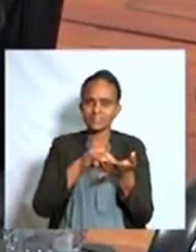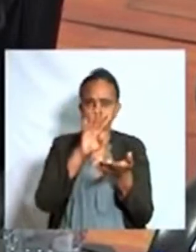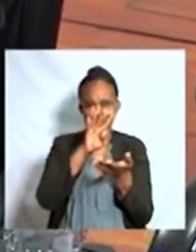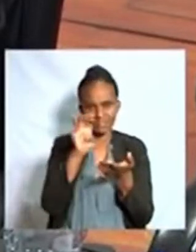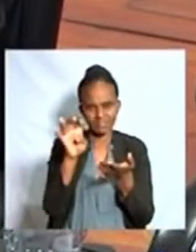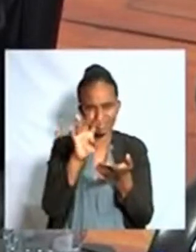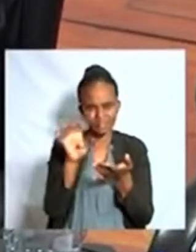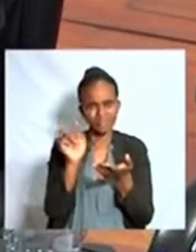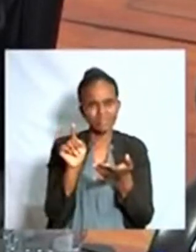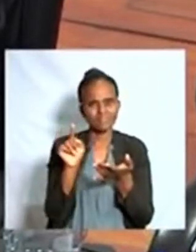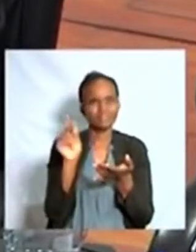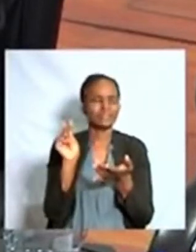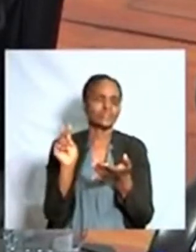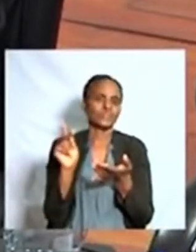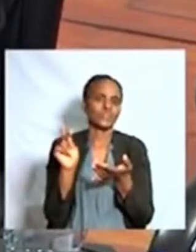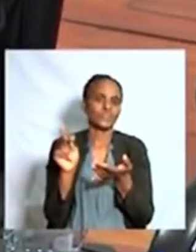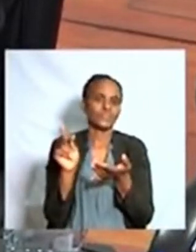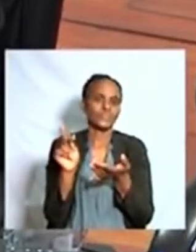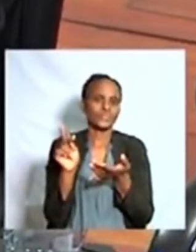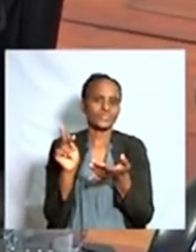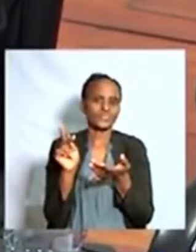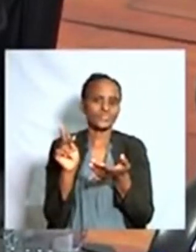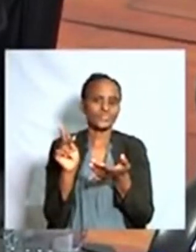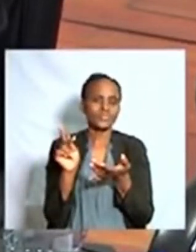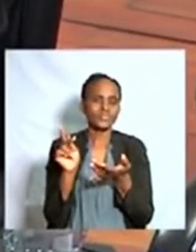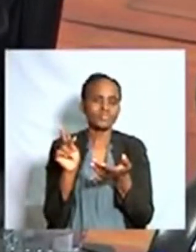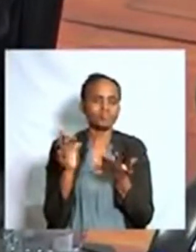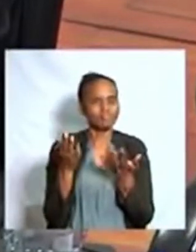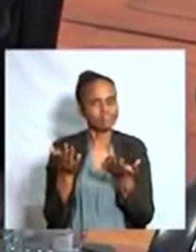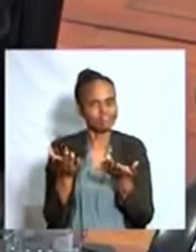17,038,400 kwacha. And